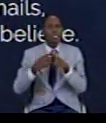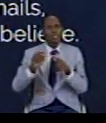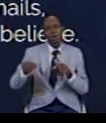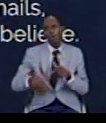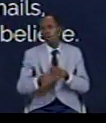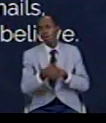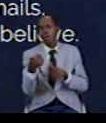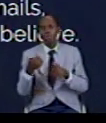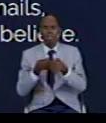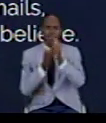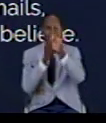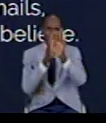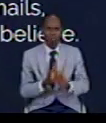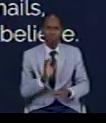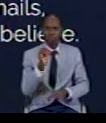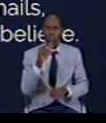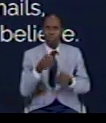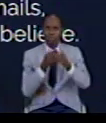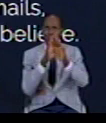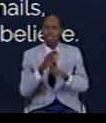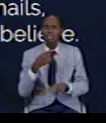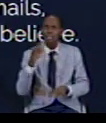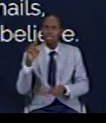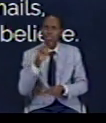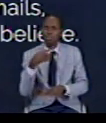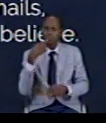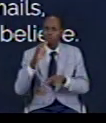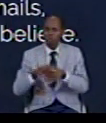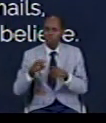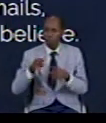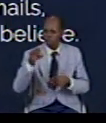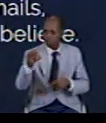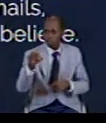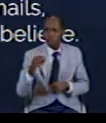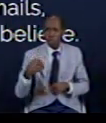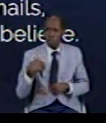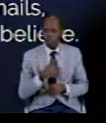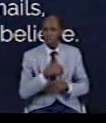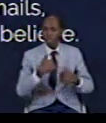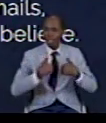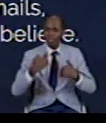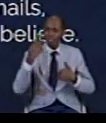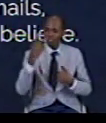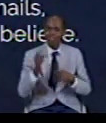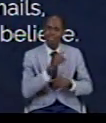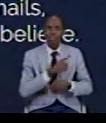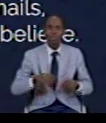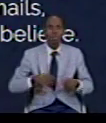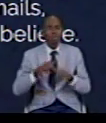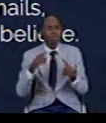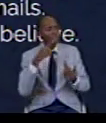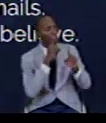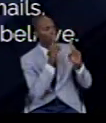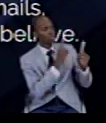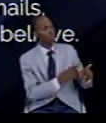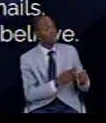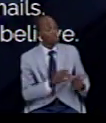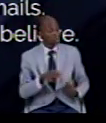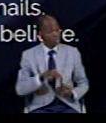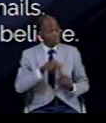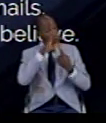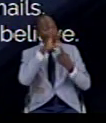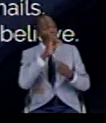disciples therefore said unto him, We have seen the Lord. But he said unto them, Except I